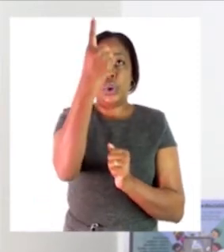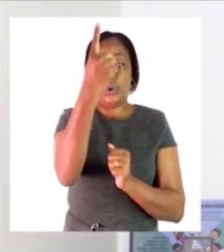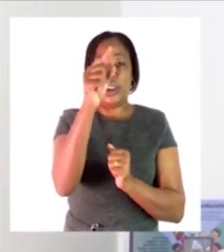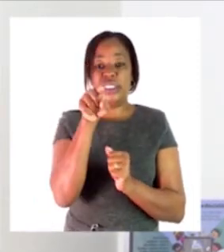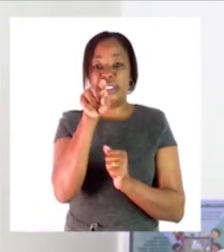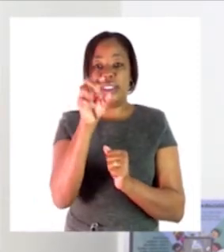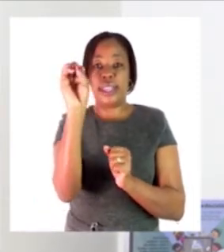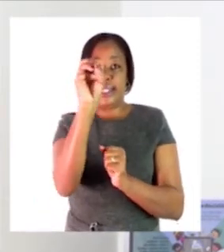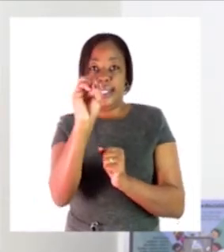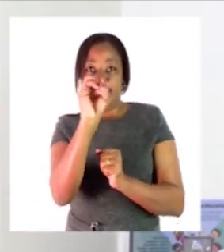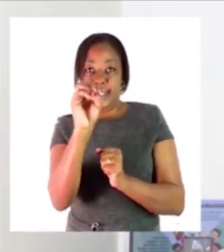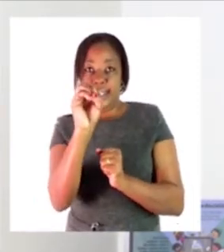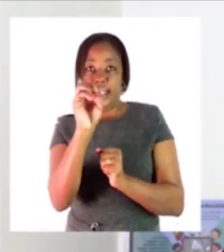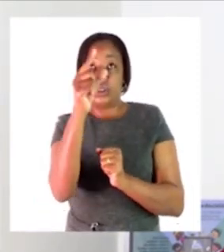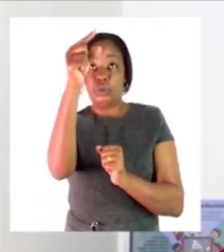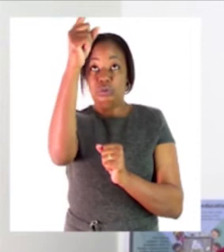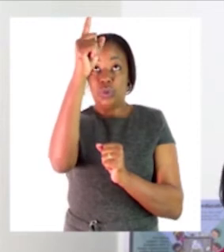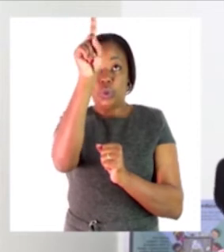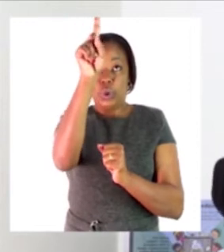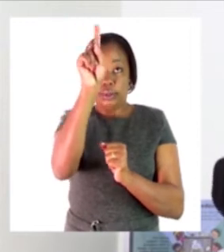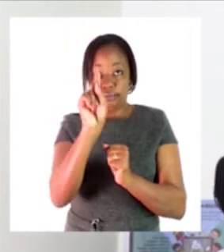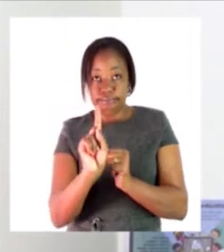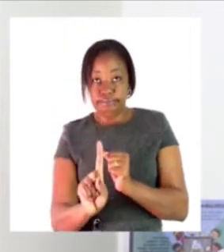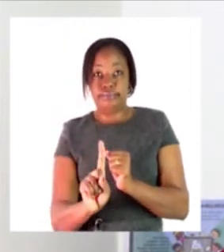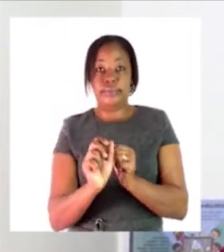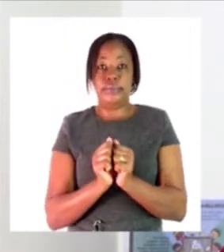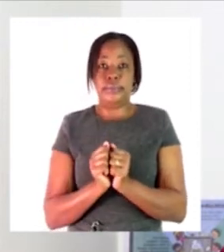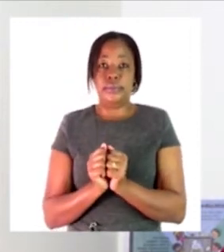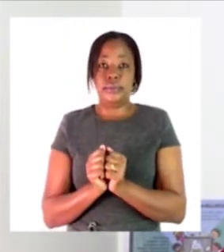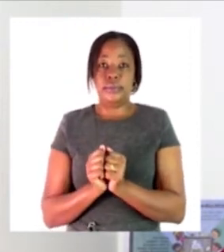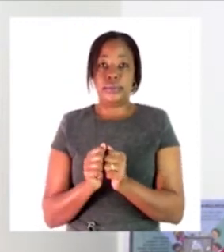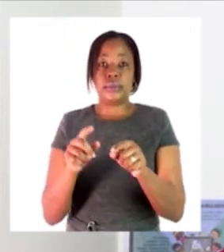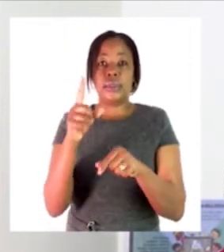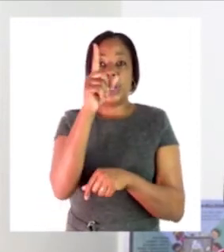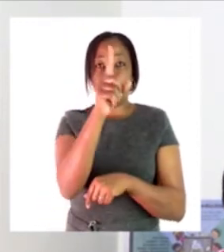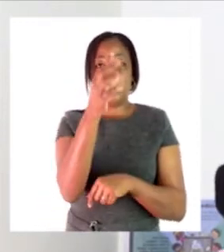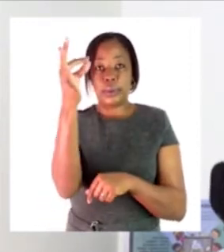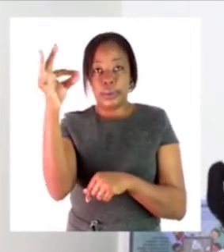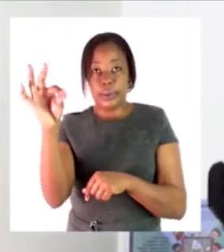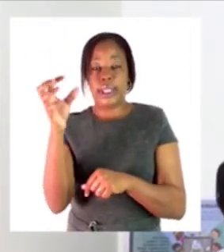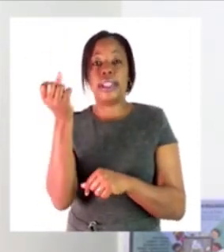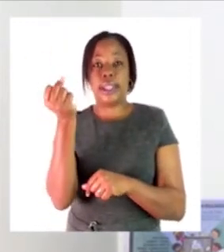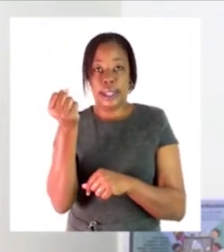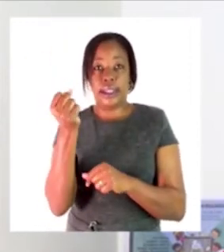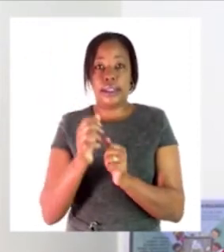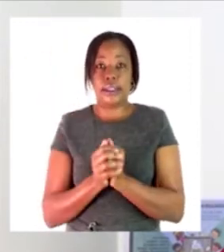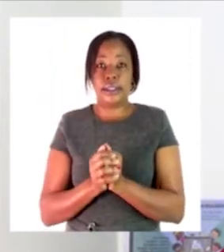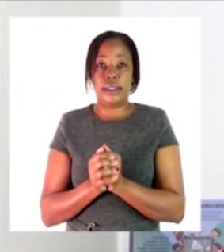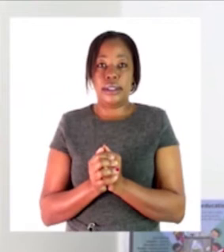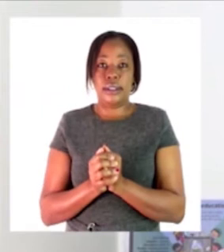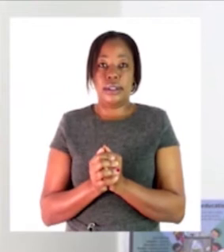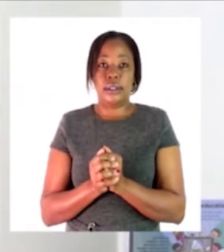a 1. So our answer there will be 19. But if you have the stones or the sticks, just count